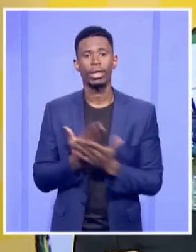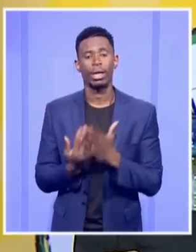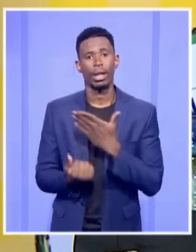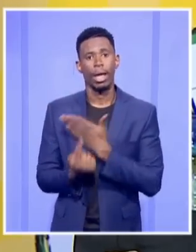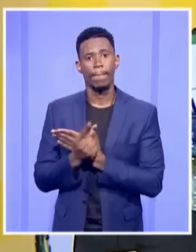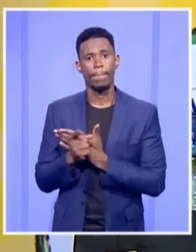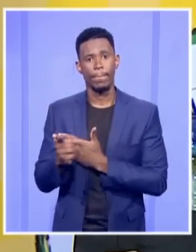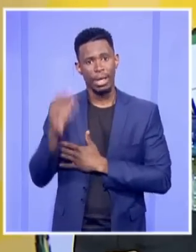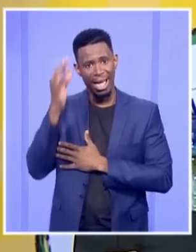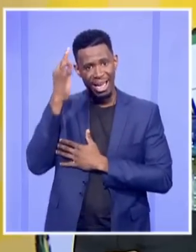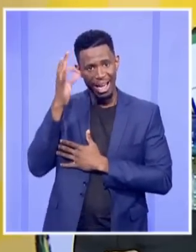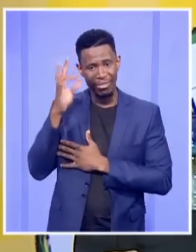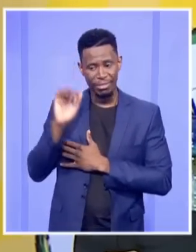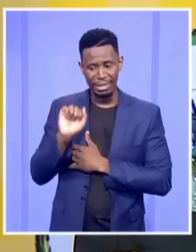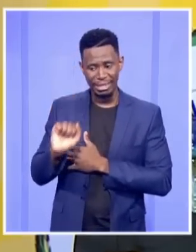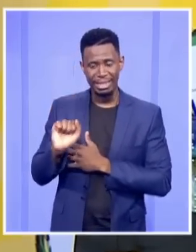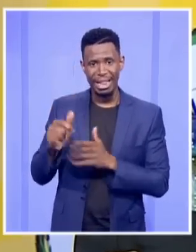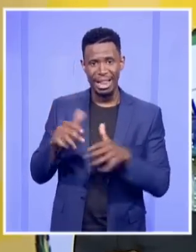level.